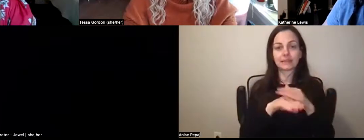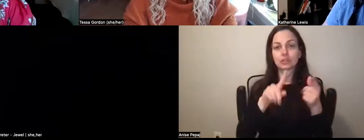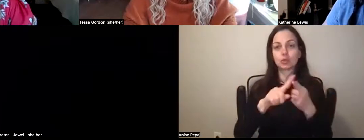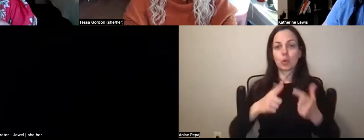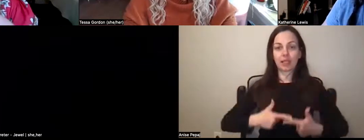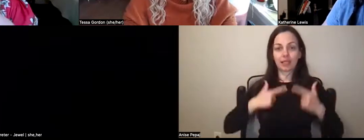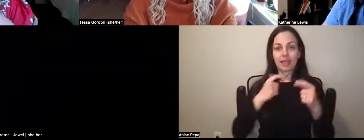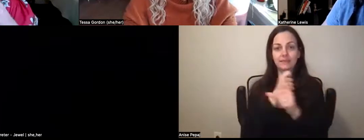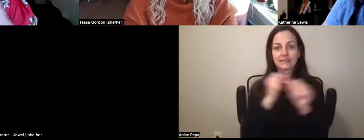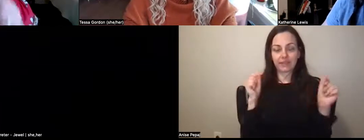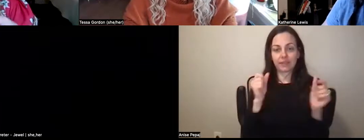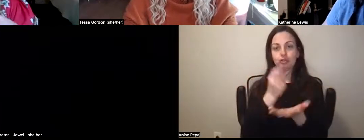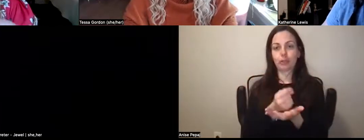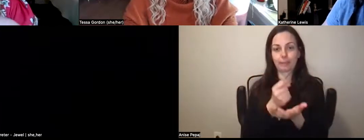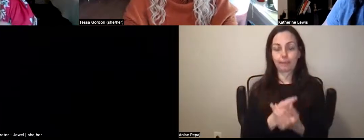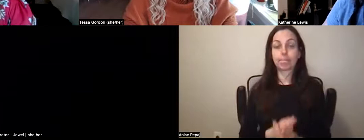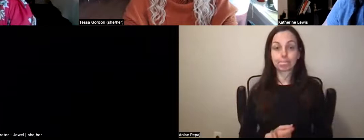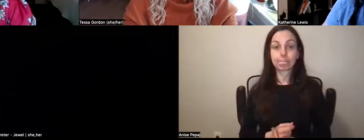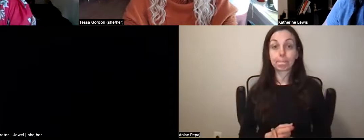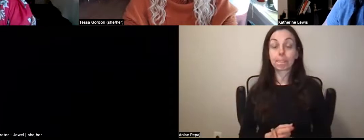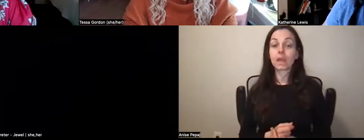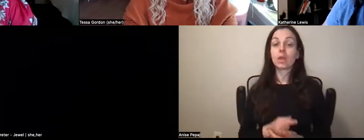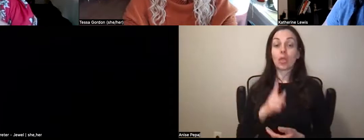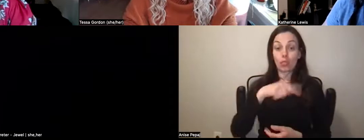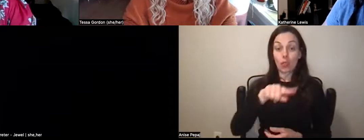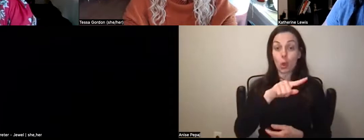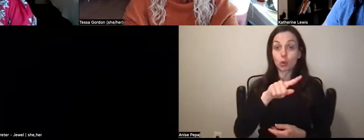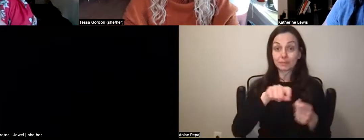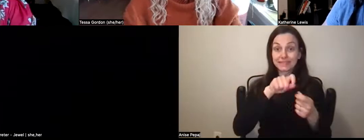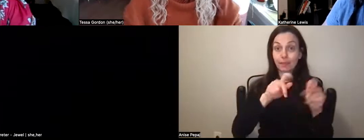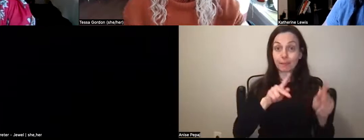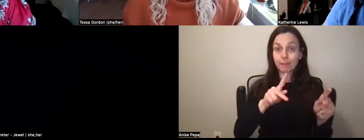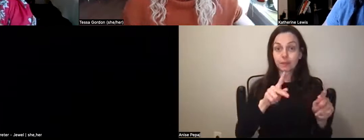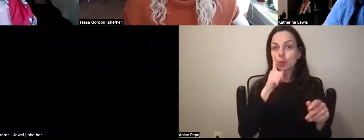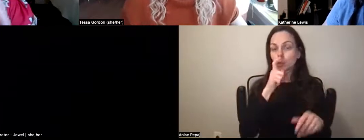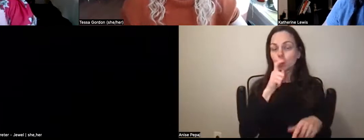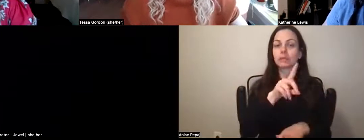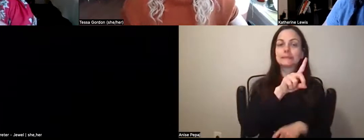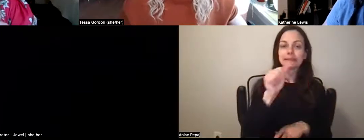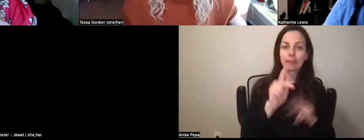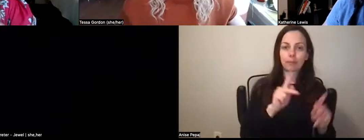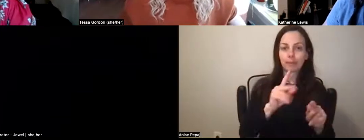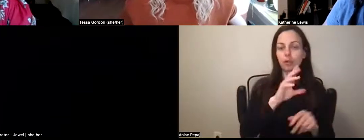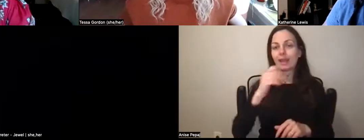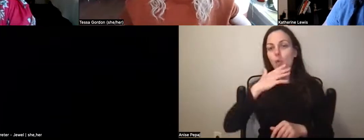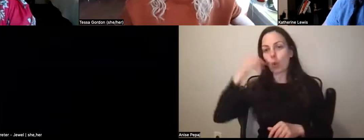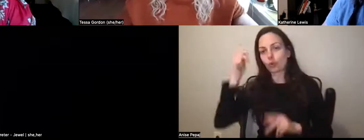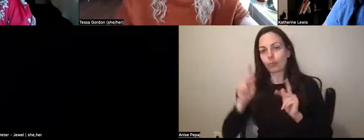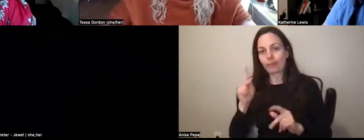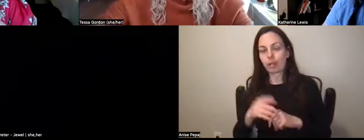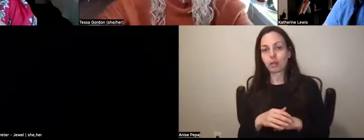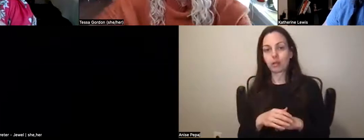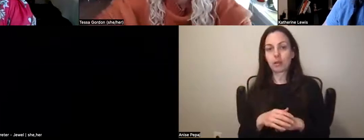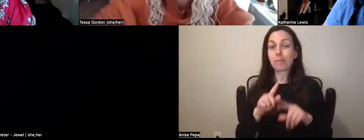treatment, right? And those certain people most often were disabled folks and older adults. But in reality, it's disabled people of